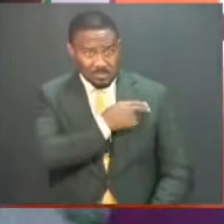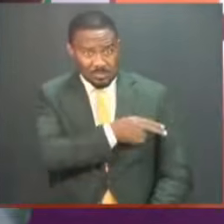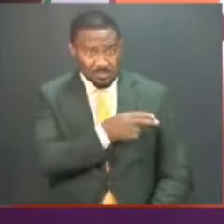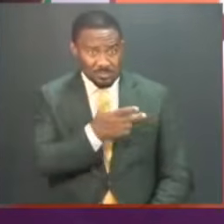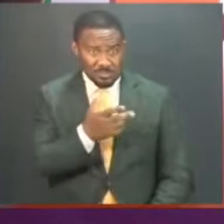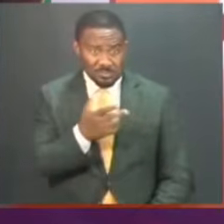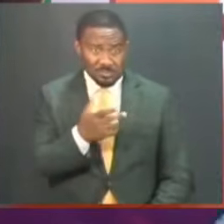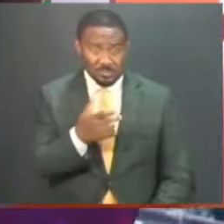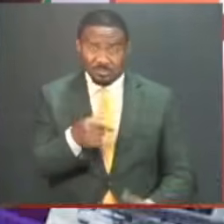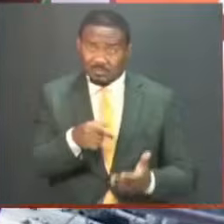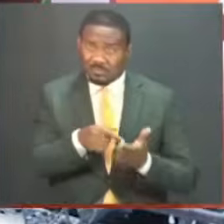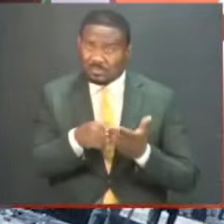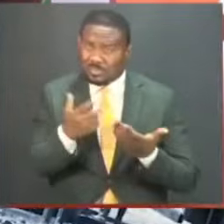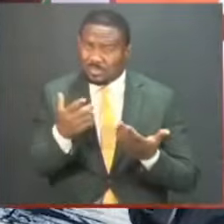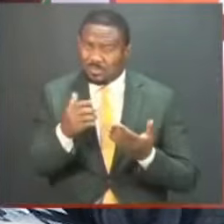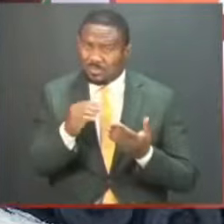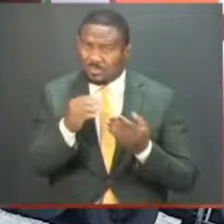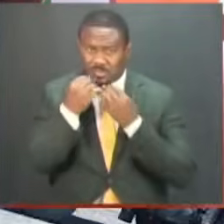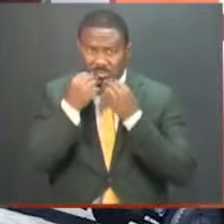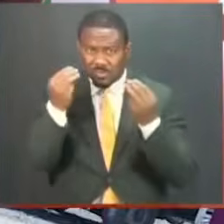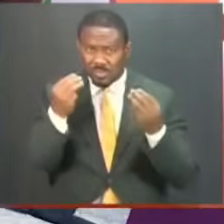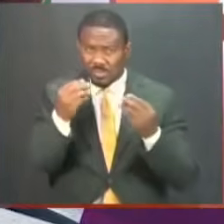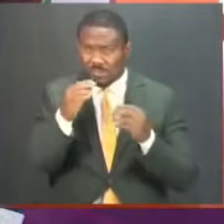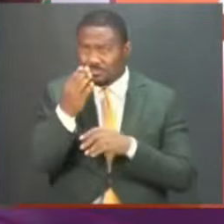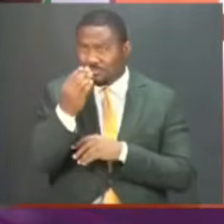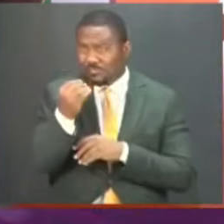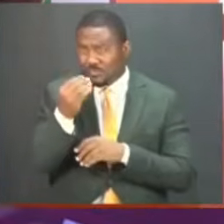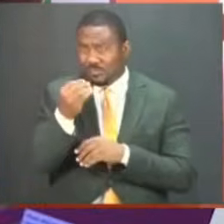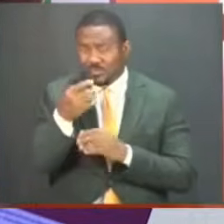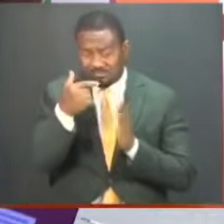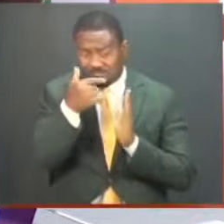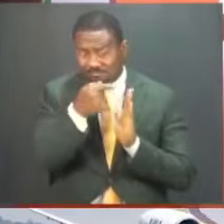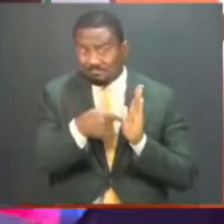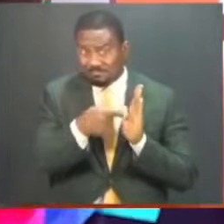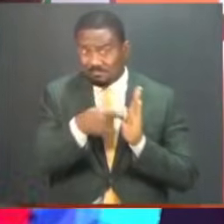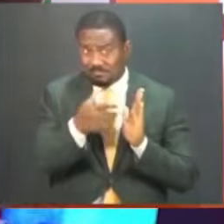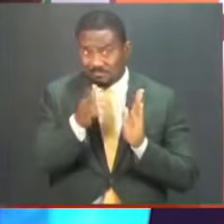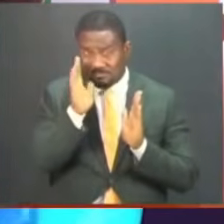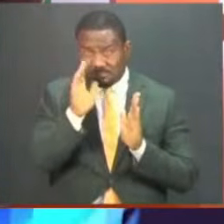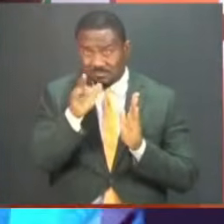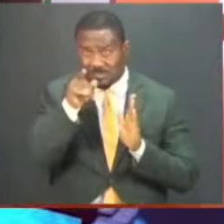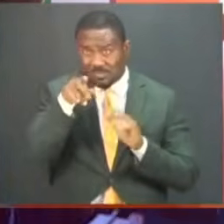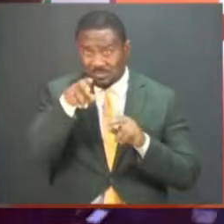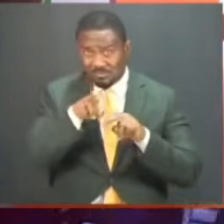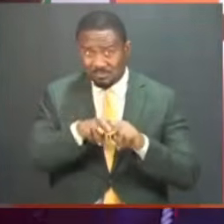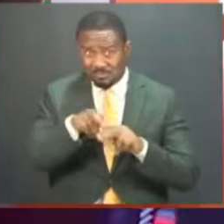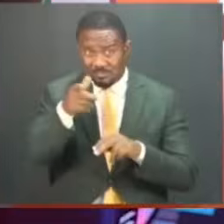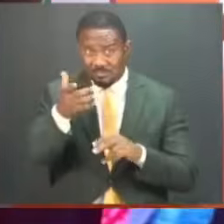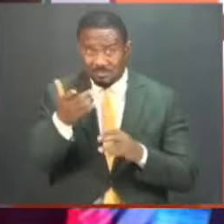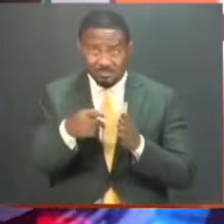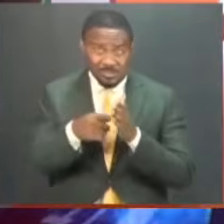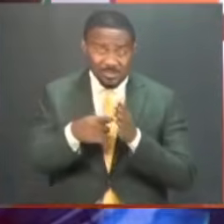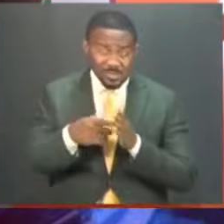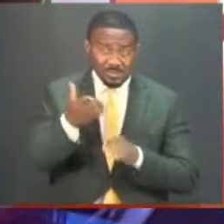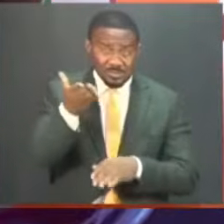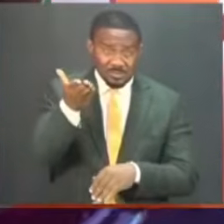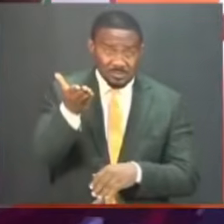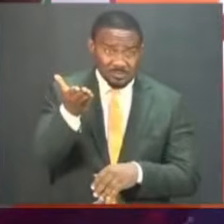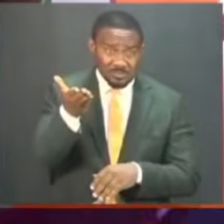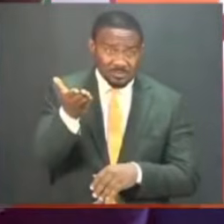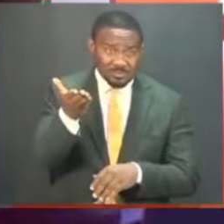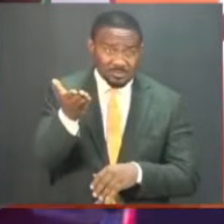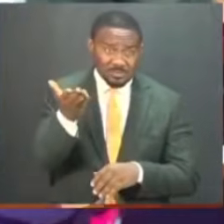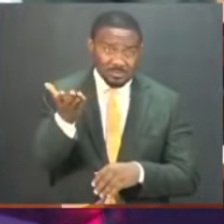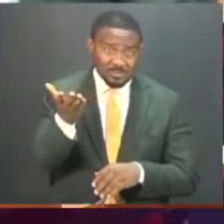to motion 14 on today's order paper, which you need to preside. And I humbly request, if it